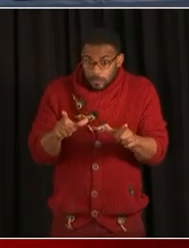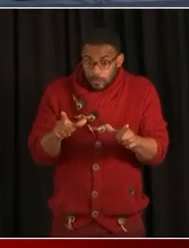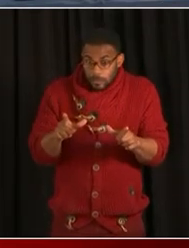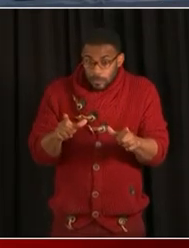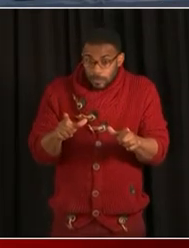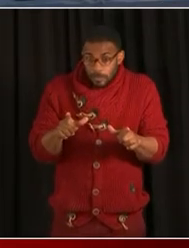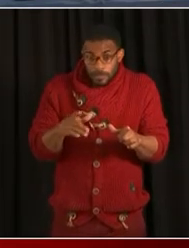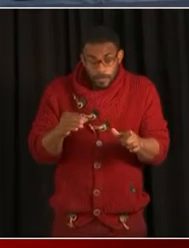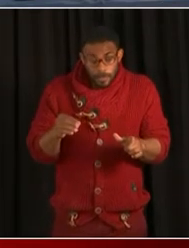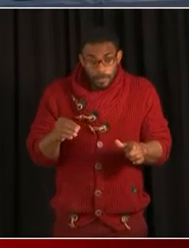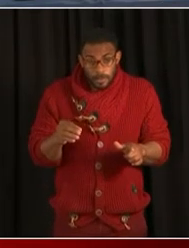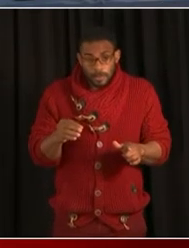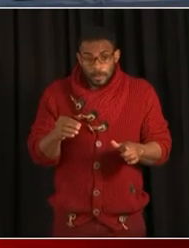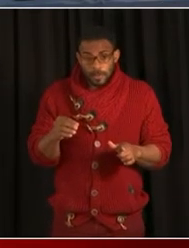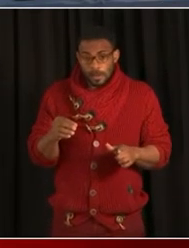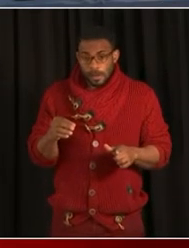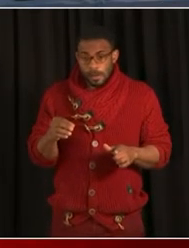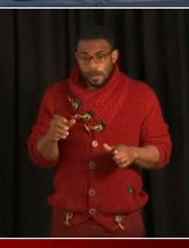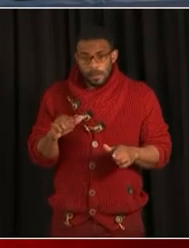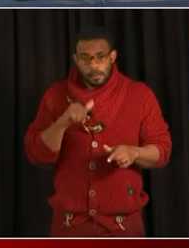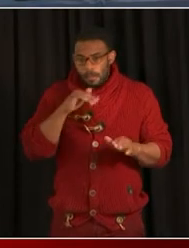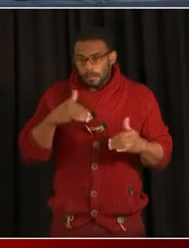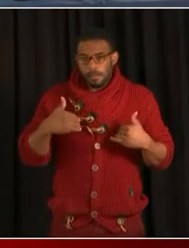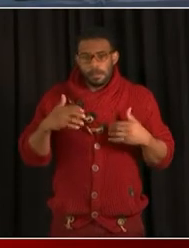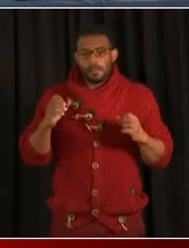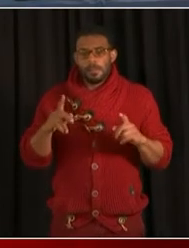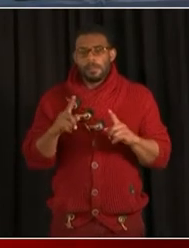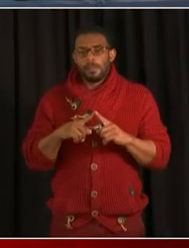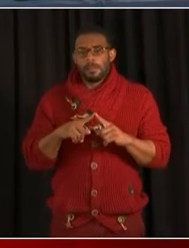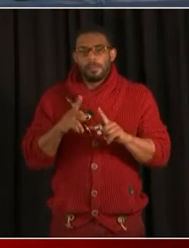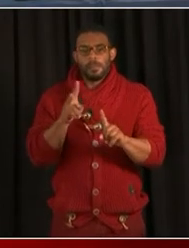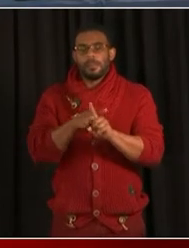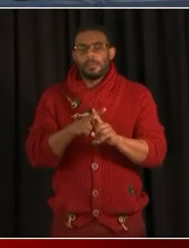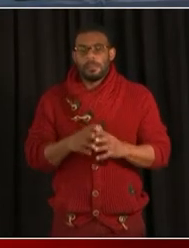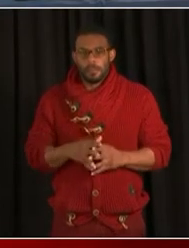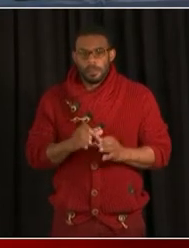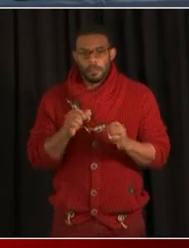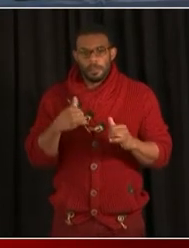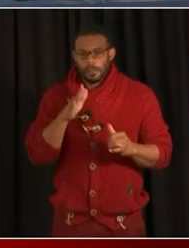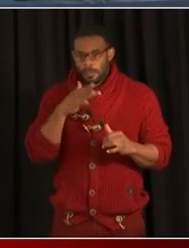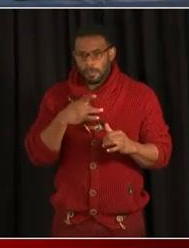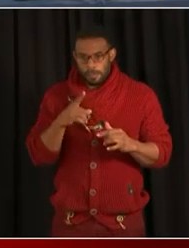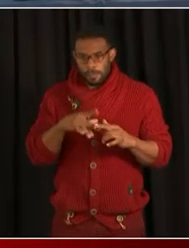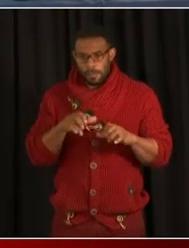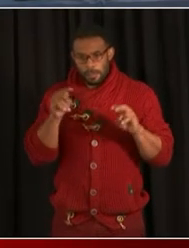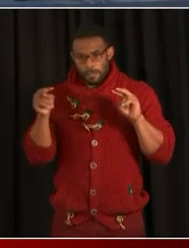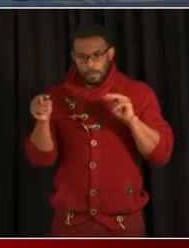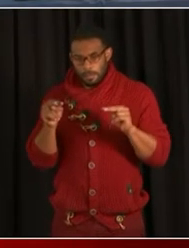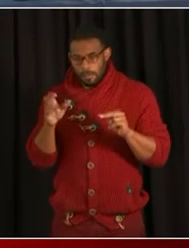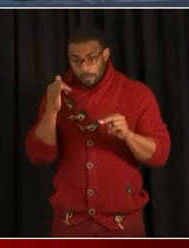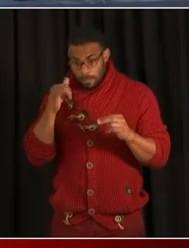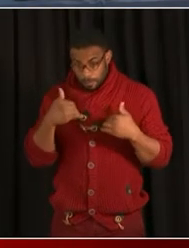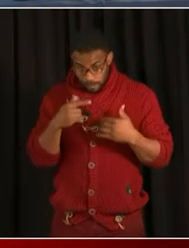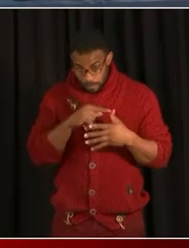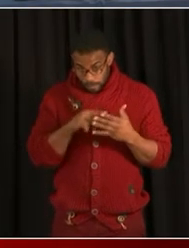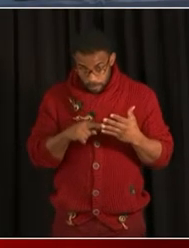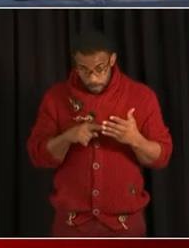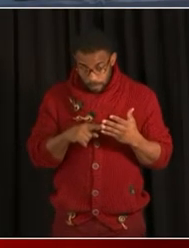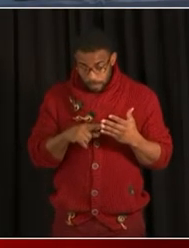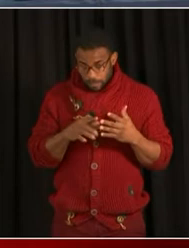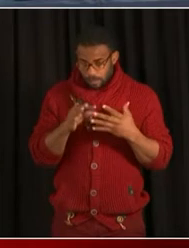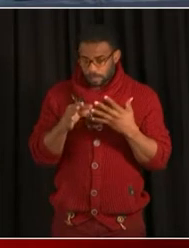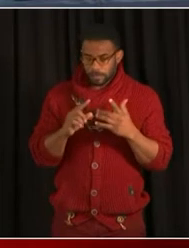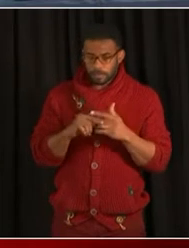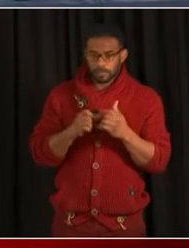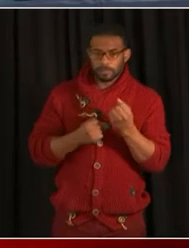licenses and have not had an opportunity to exercise them. And so we would like to take a look, and if you have those,